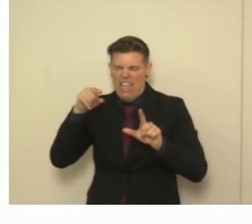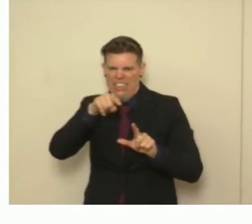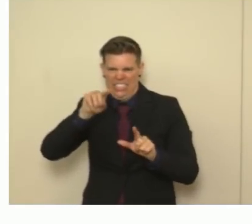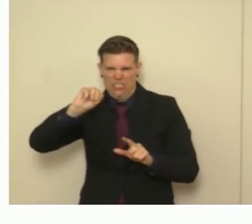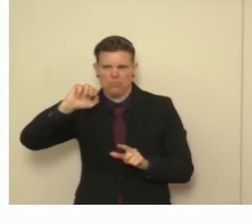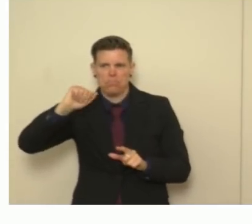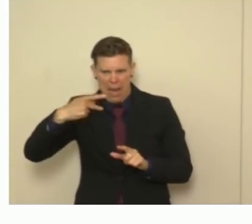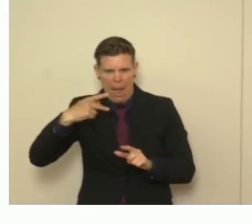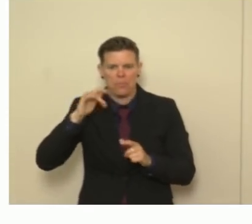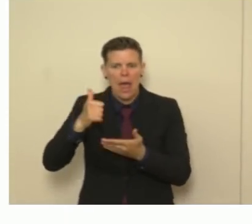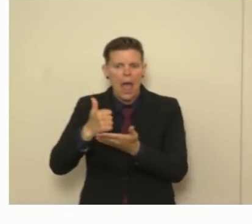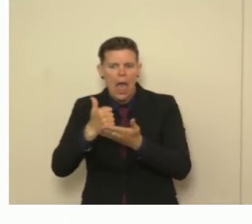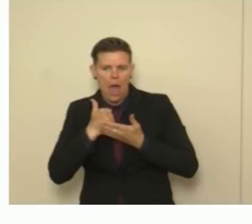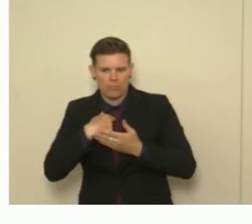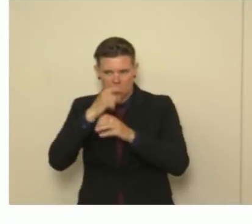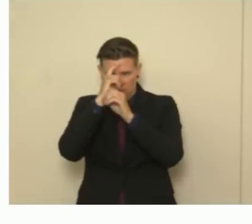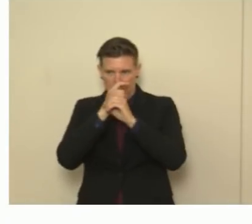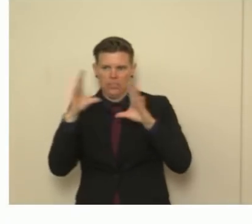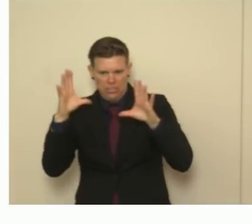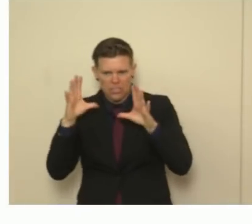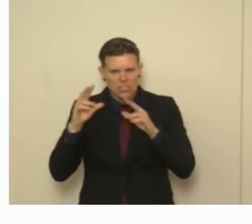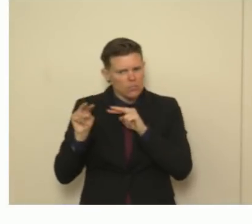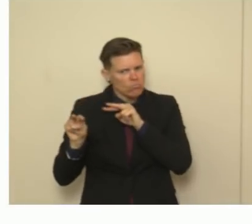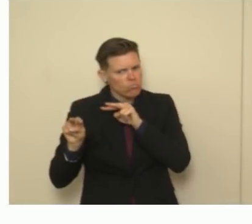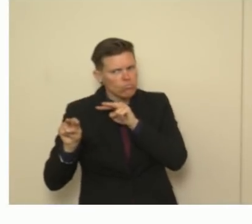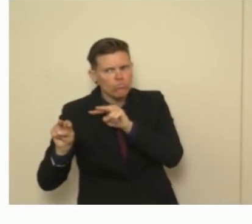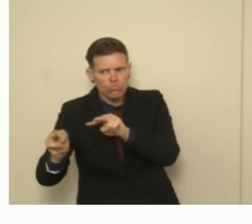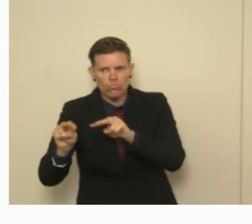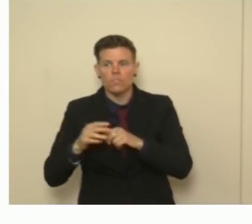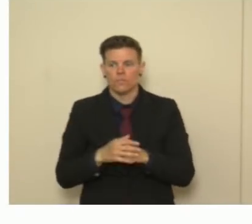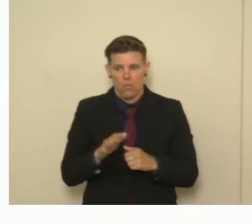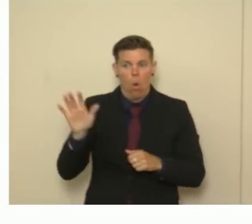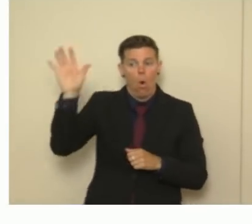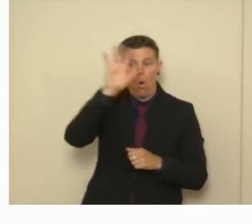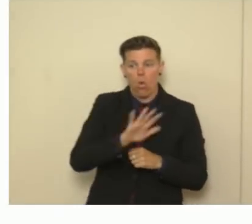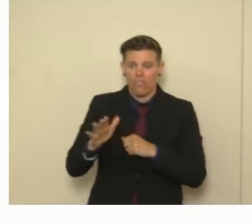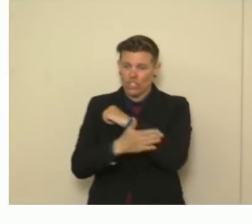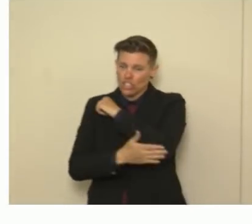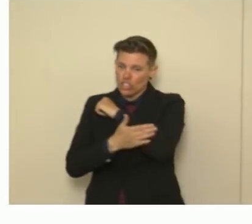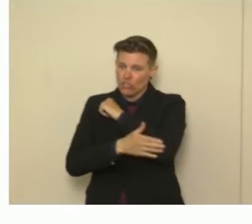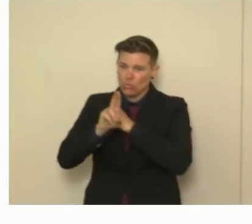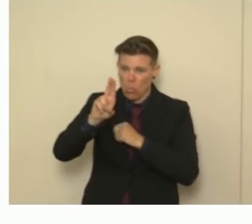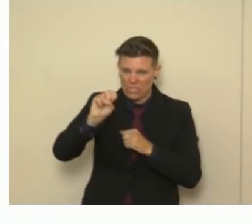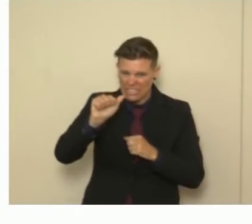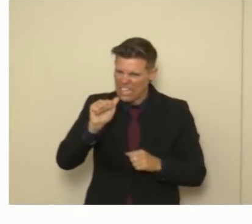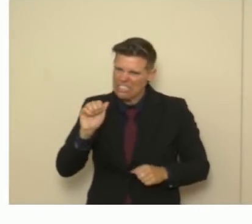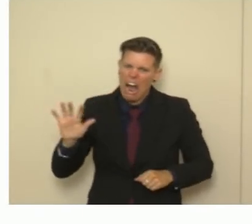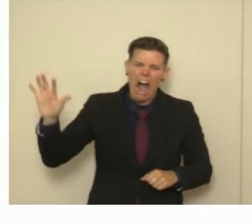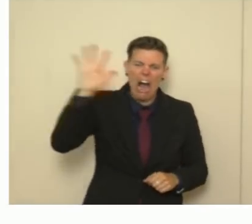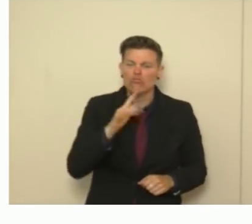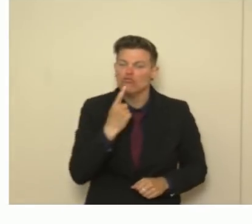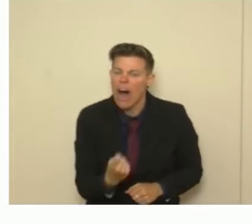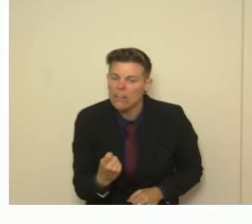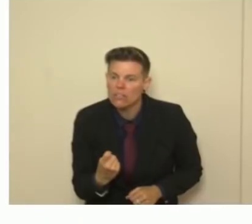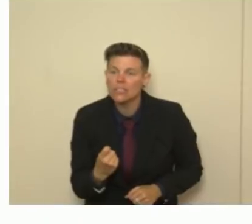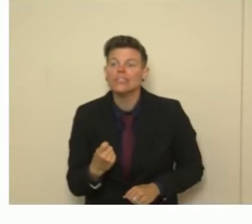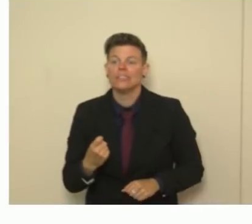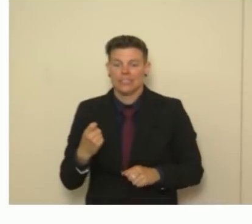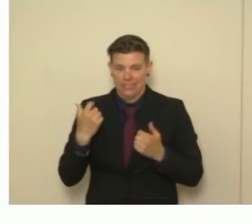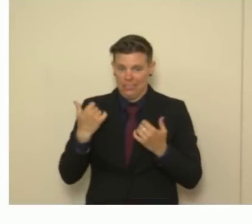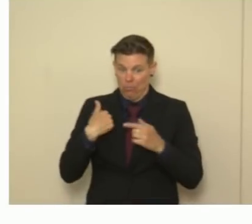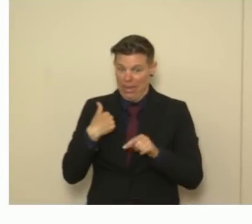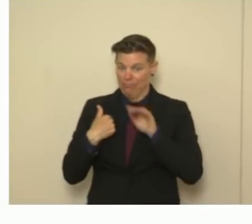this slide, you'll see New Mexico and almost the whole country is now red. So we're in a big surge in